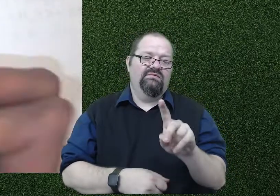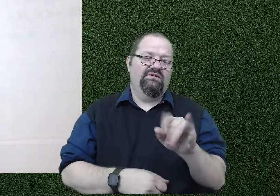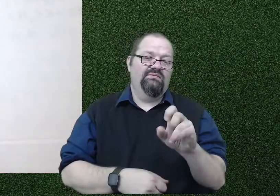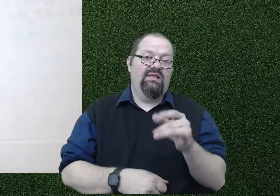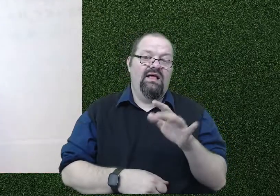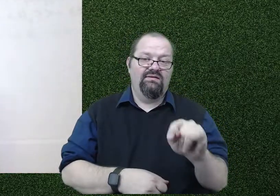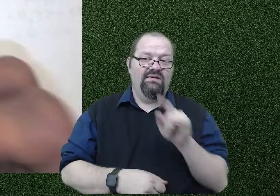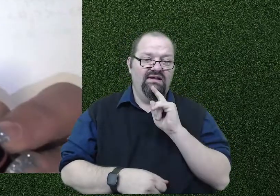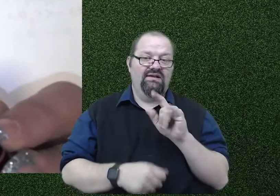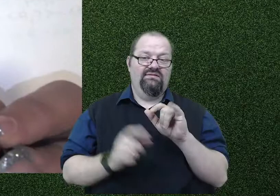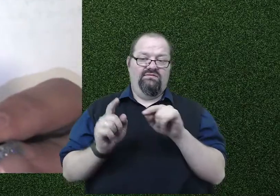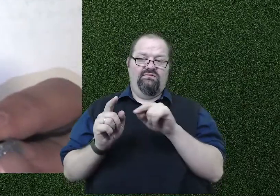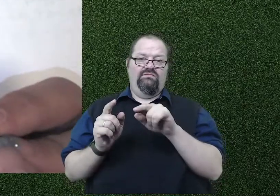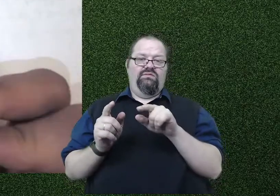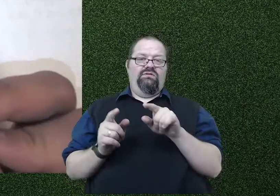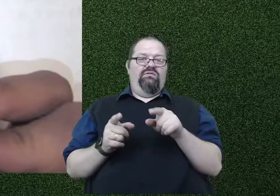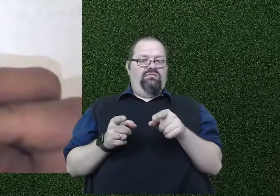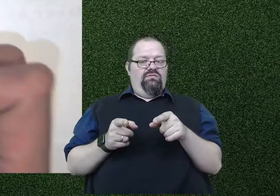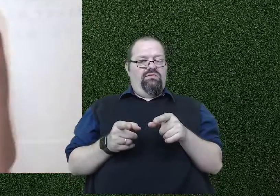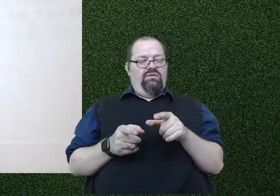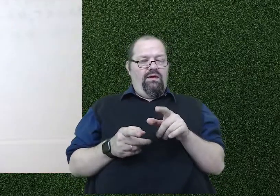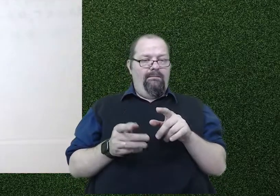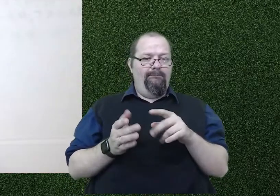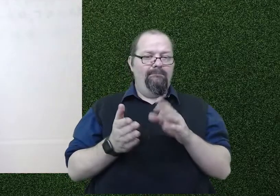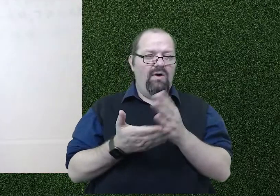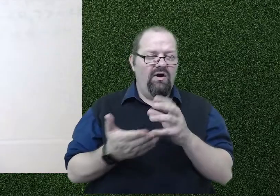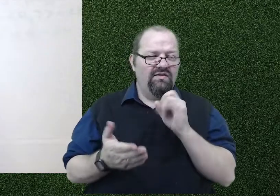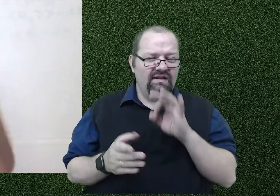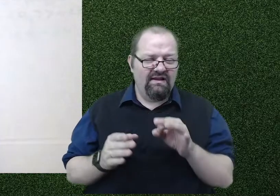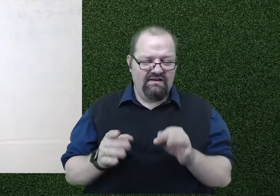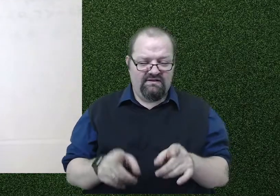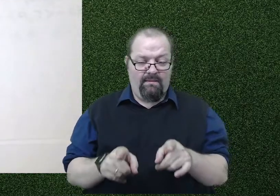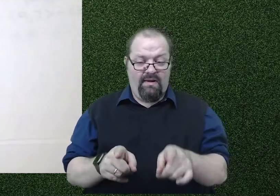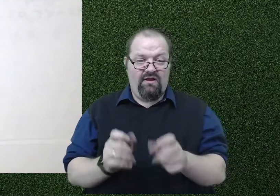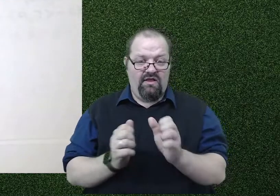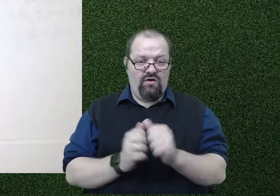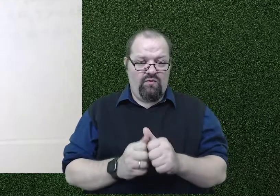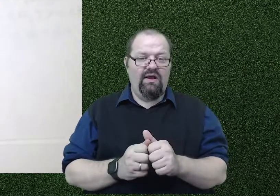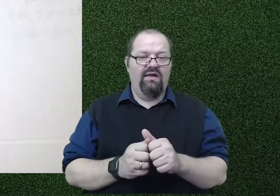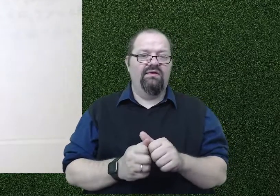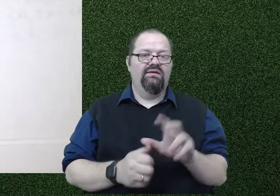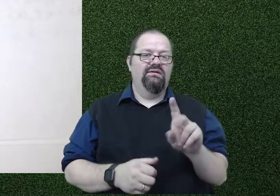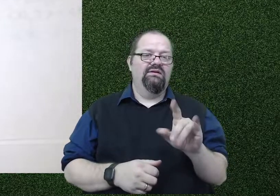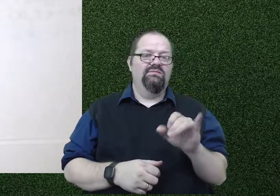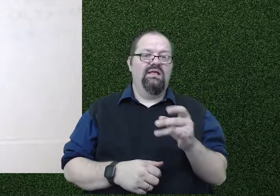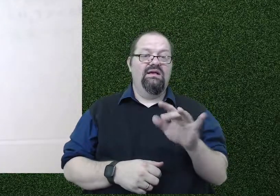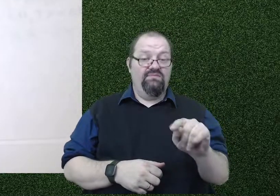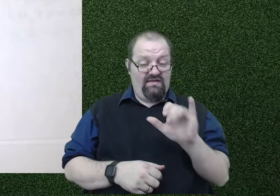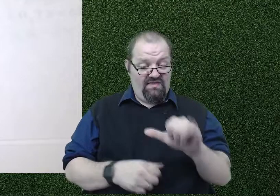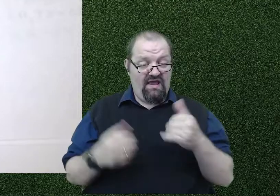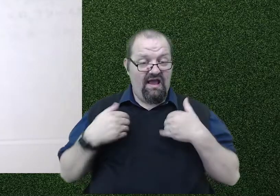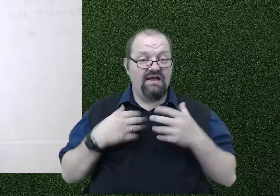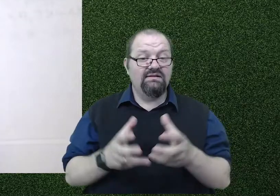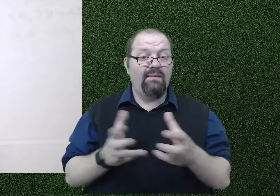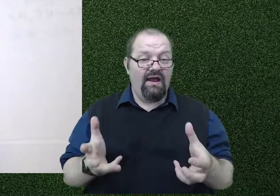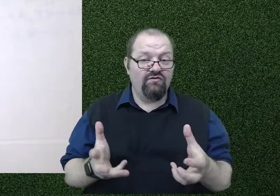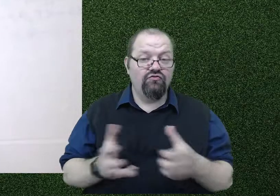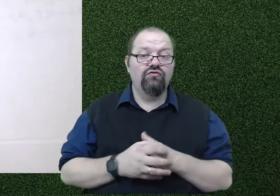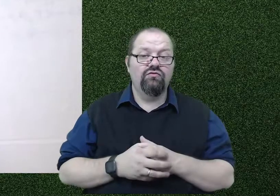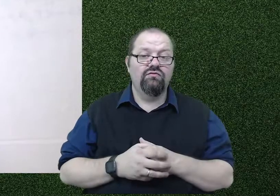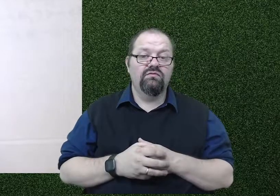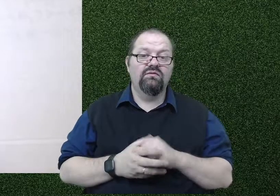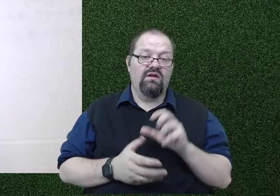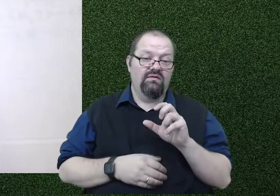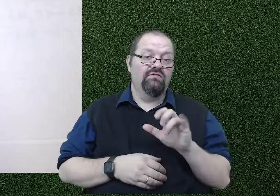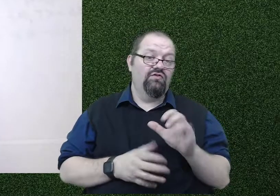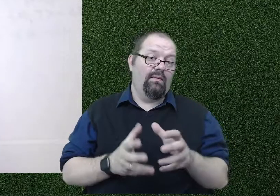force, the part of the force that's parallel to this displacement. And that part of the force has magnitude given by the magnitude of F,